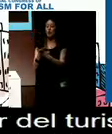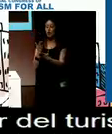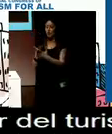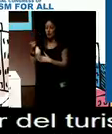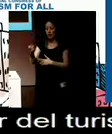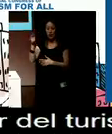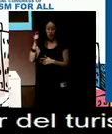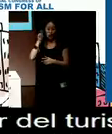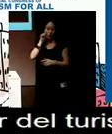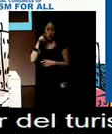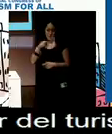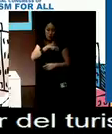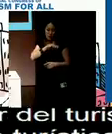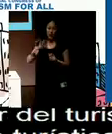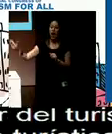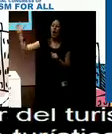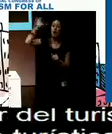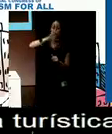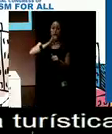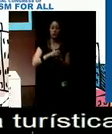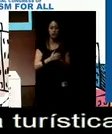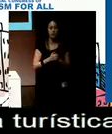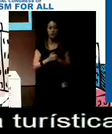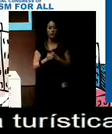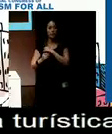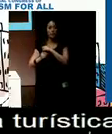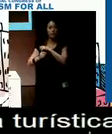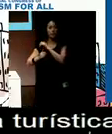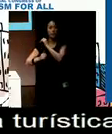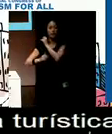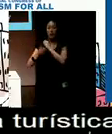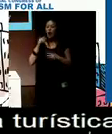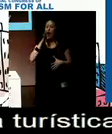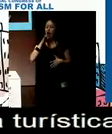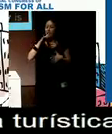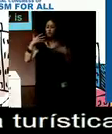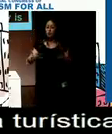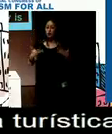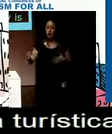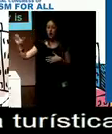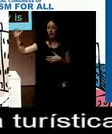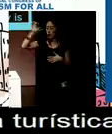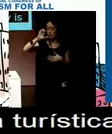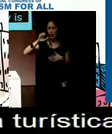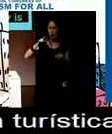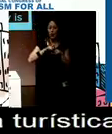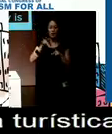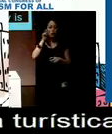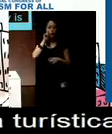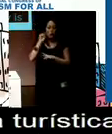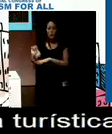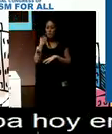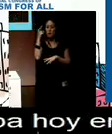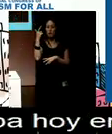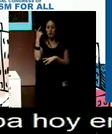Europe today is still the #1 tourism destination, but we cannot sit back and watch what's going to happen, because the competition